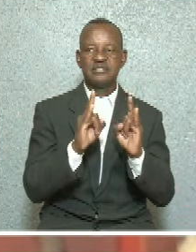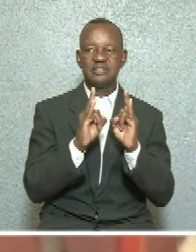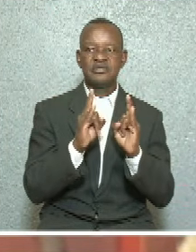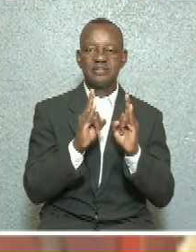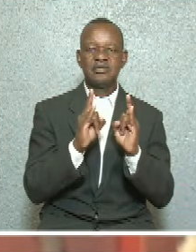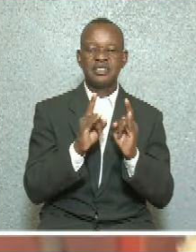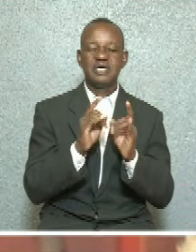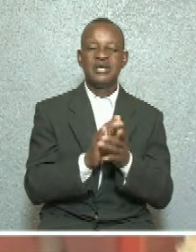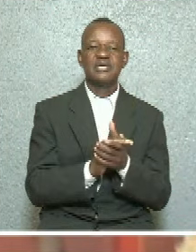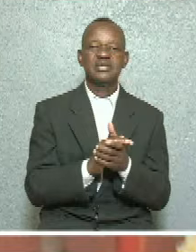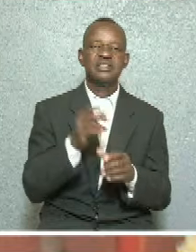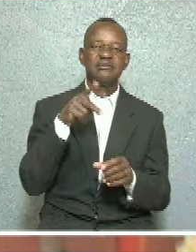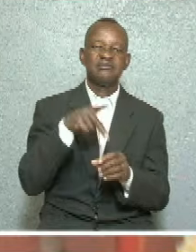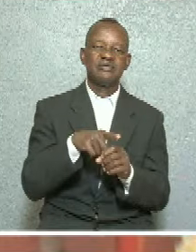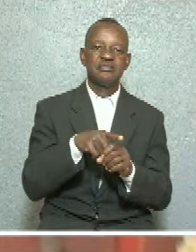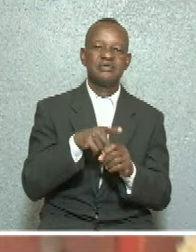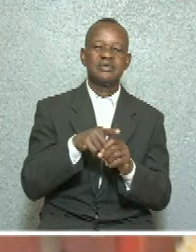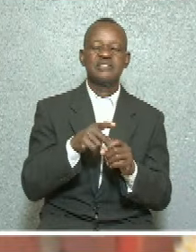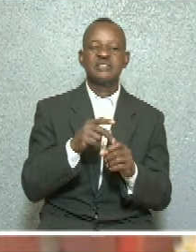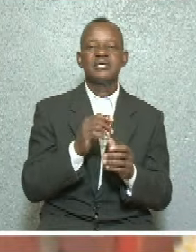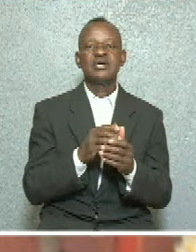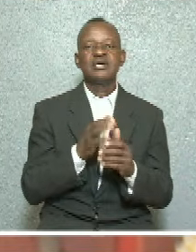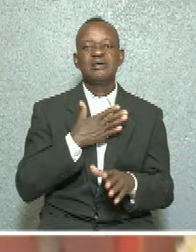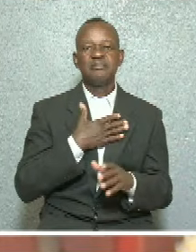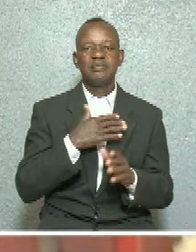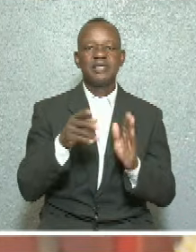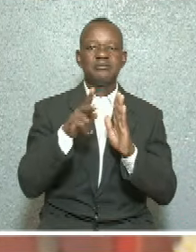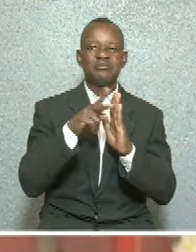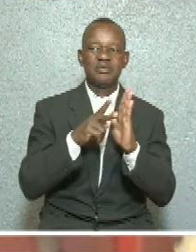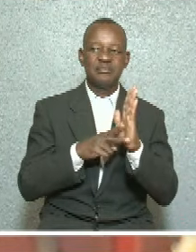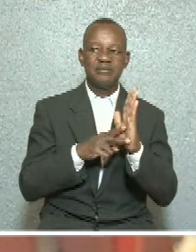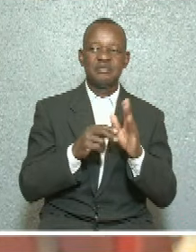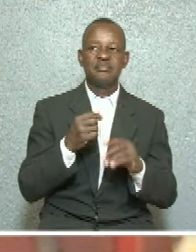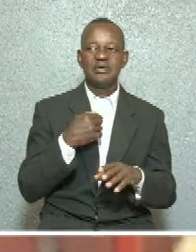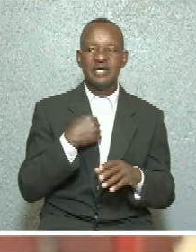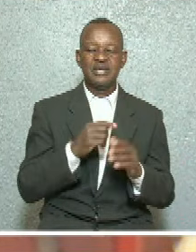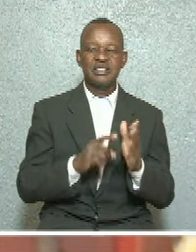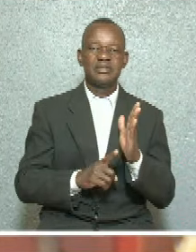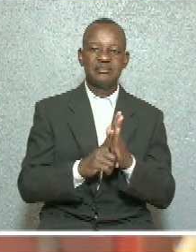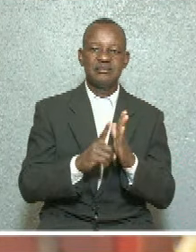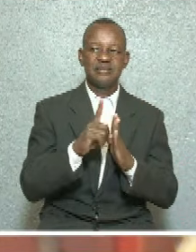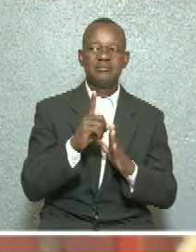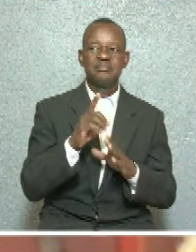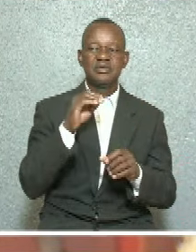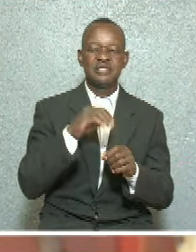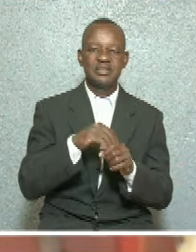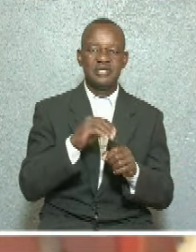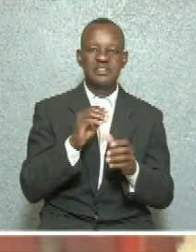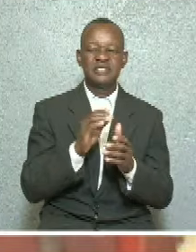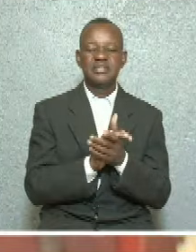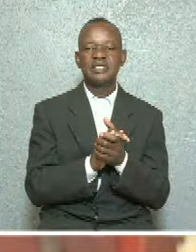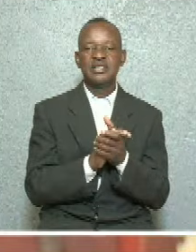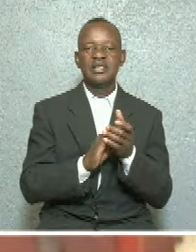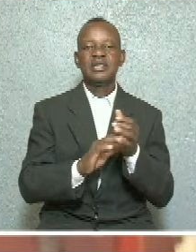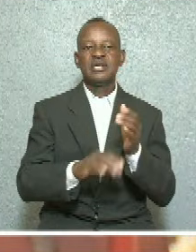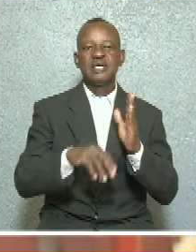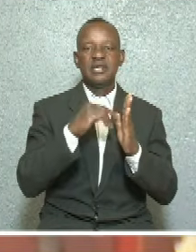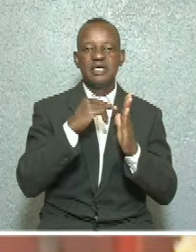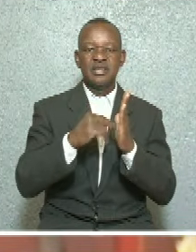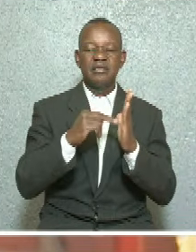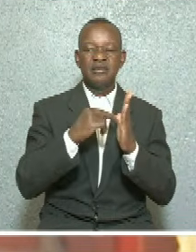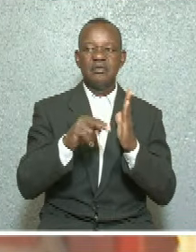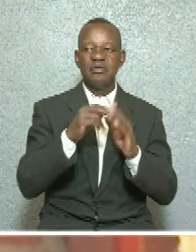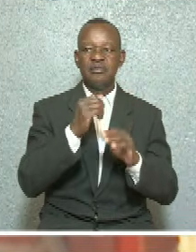my years with the program, I got to develop a lot of skills, got exposed to a lot of opportunities. The main